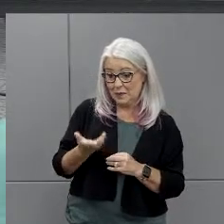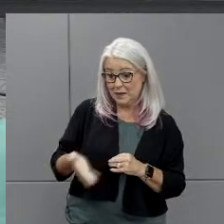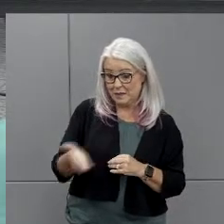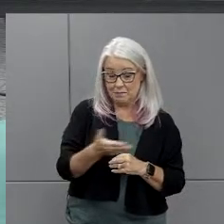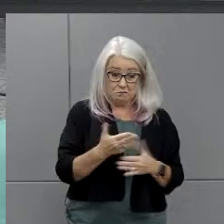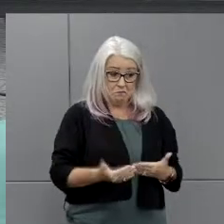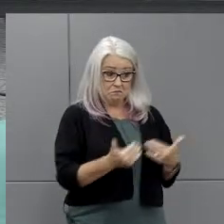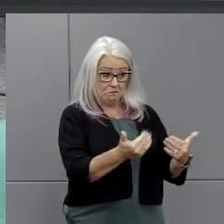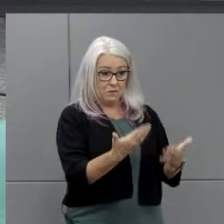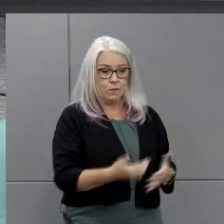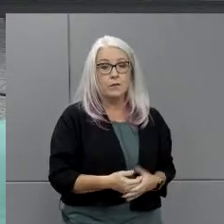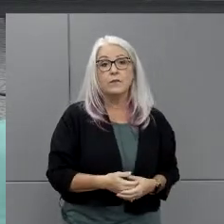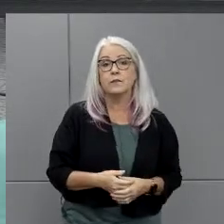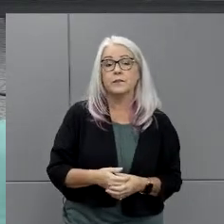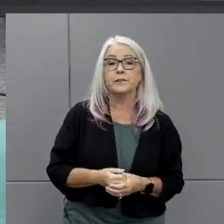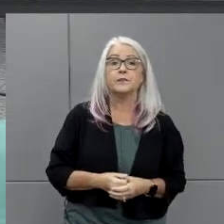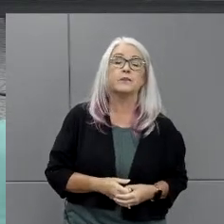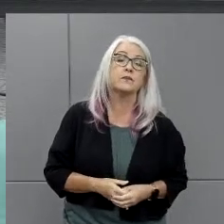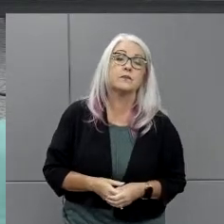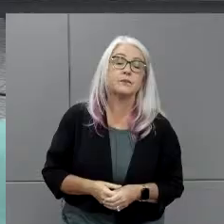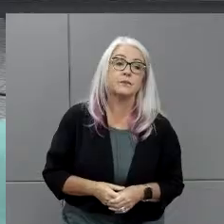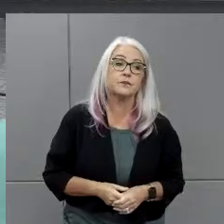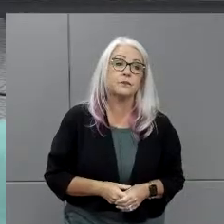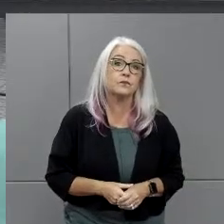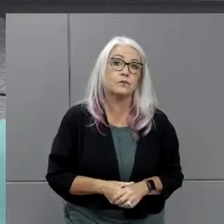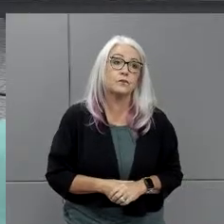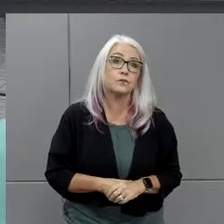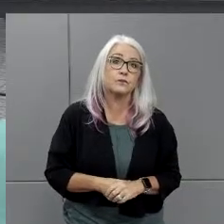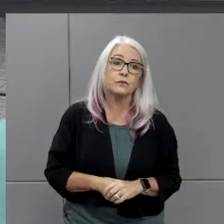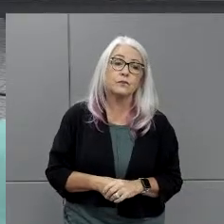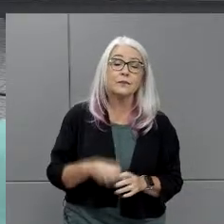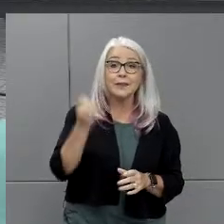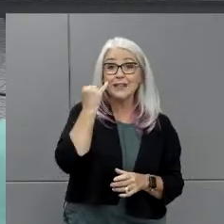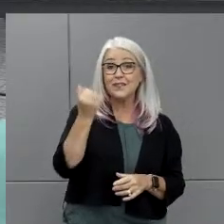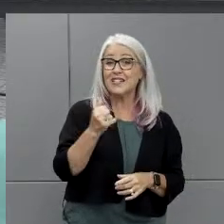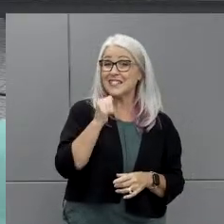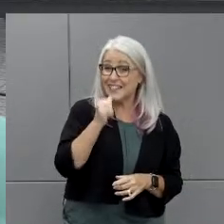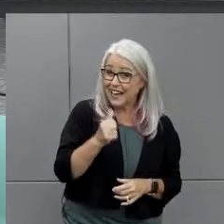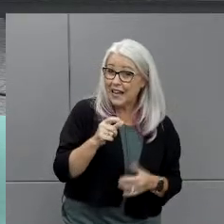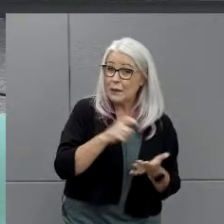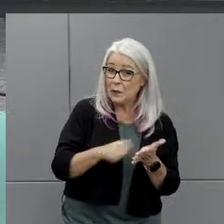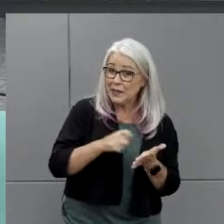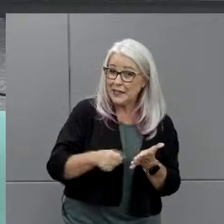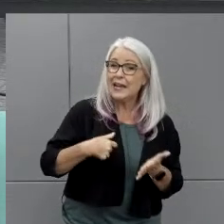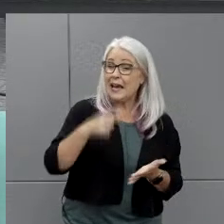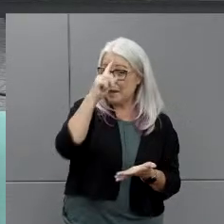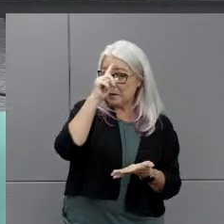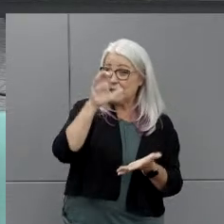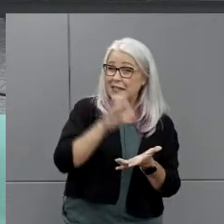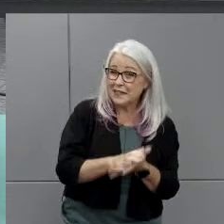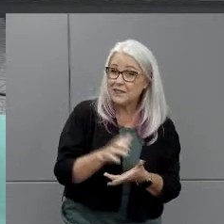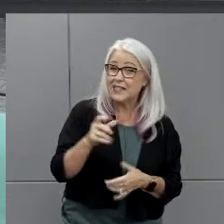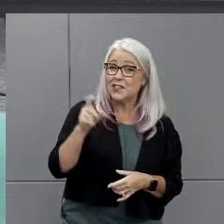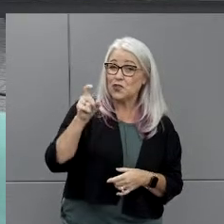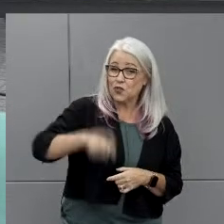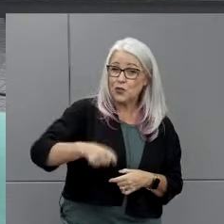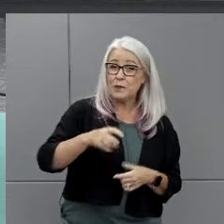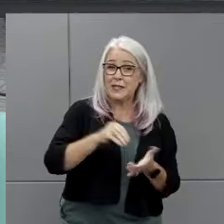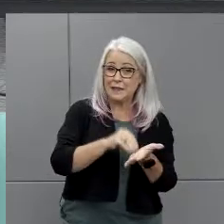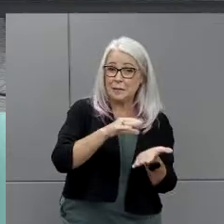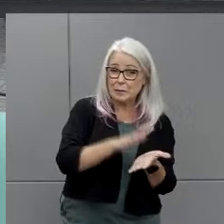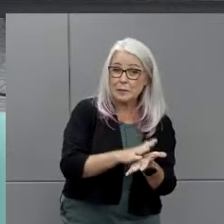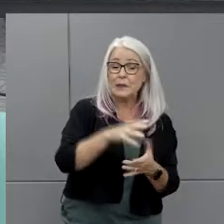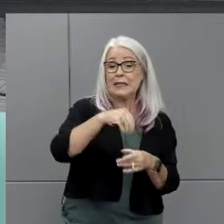Go ahead. Thank you. If it is not written, I do believe that we should have, this should be written, it should be